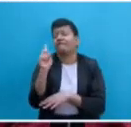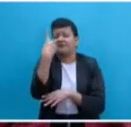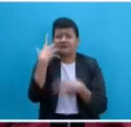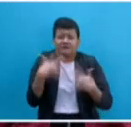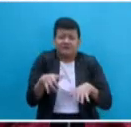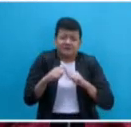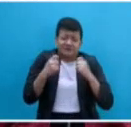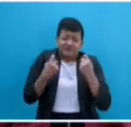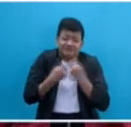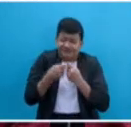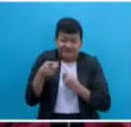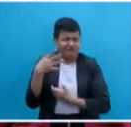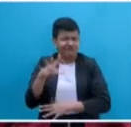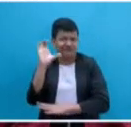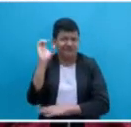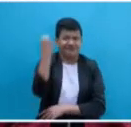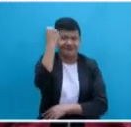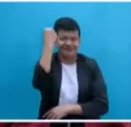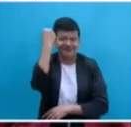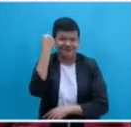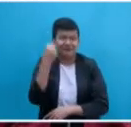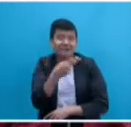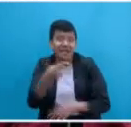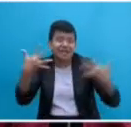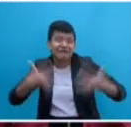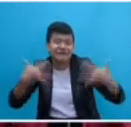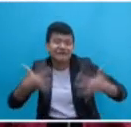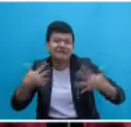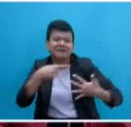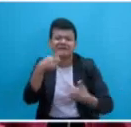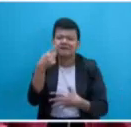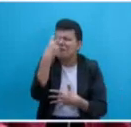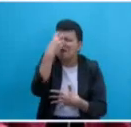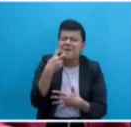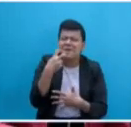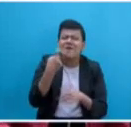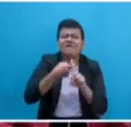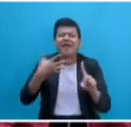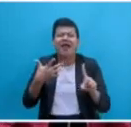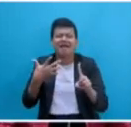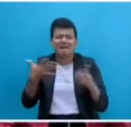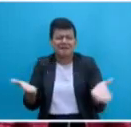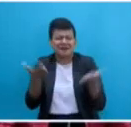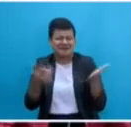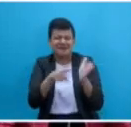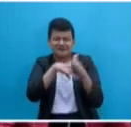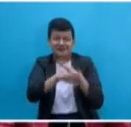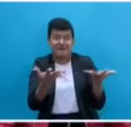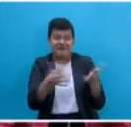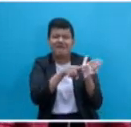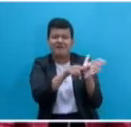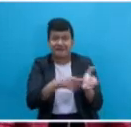29-9. This second 15 beat them again last night or the night before, and I congratulate them. Mr.